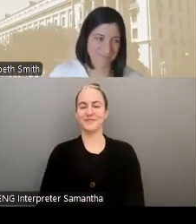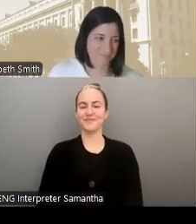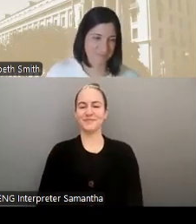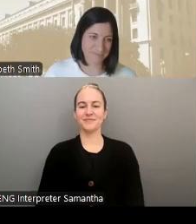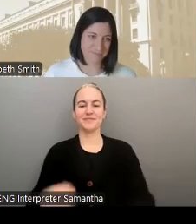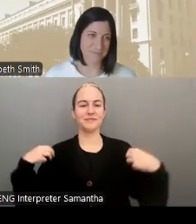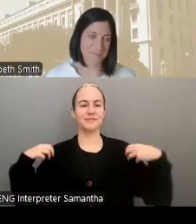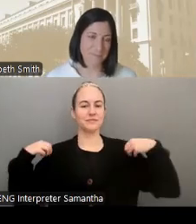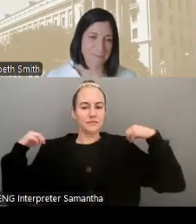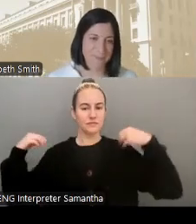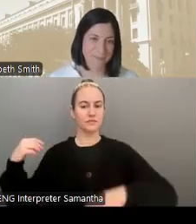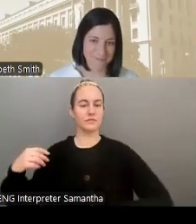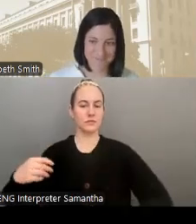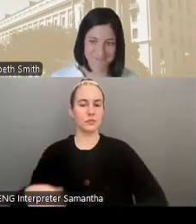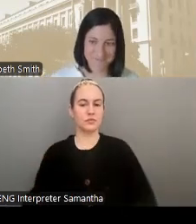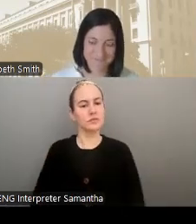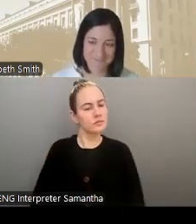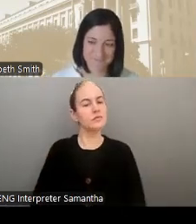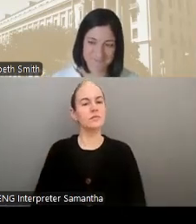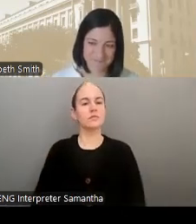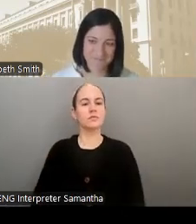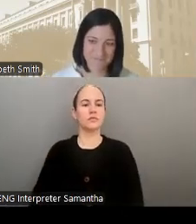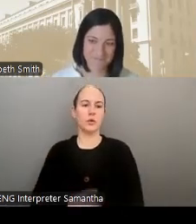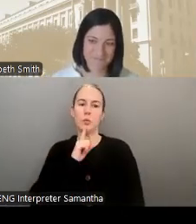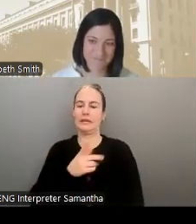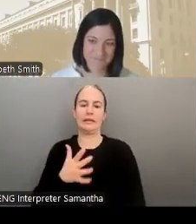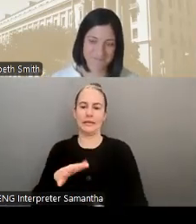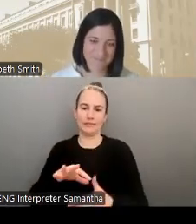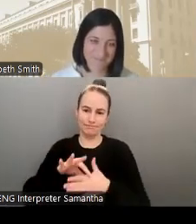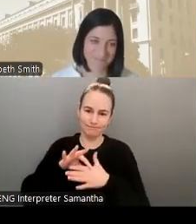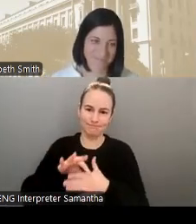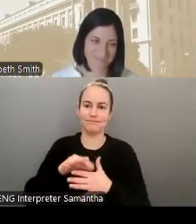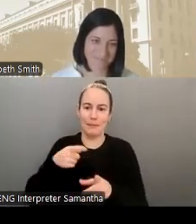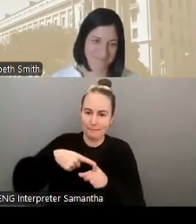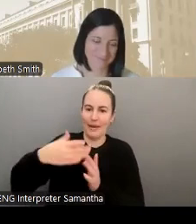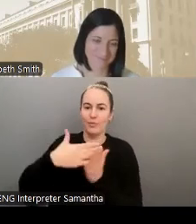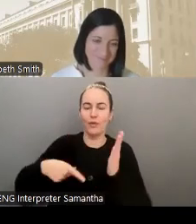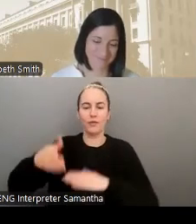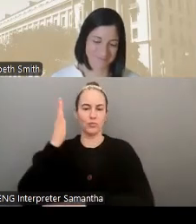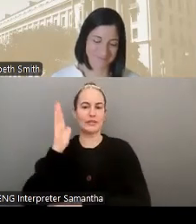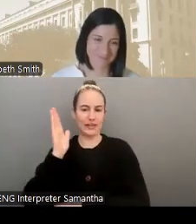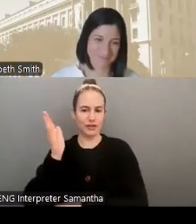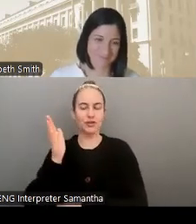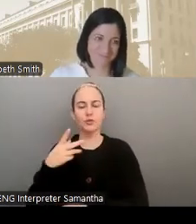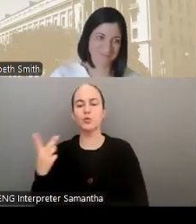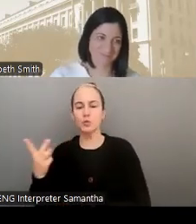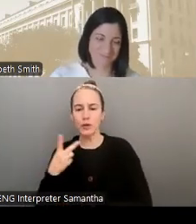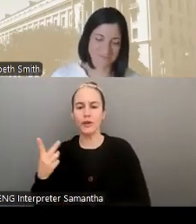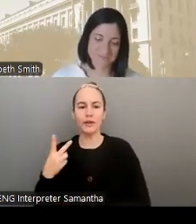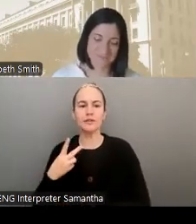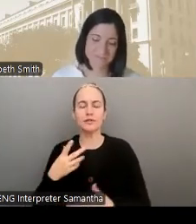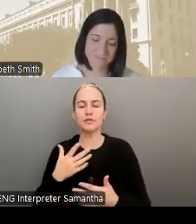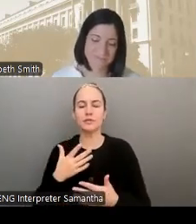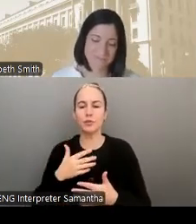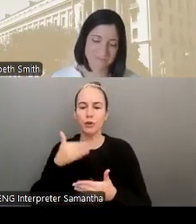be considered the bread and butter of this presentation, where Elizabeth and I are going to walk you through each of the phases of the